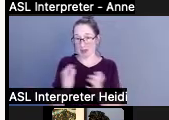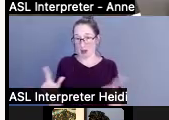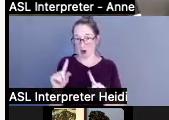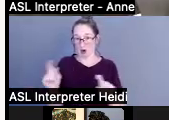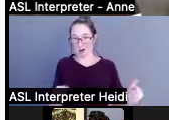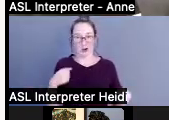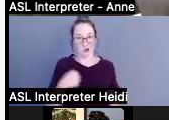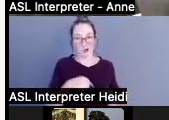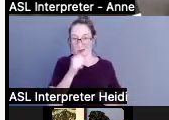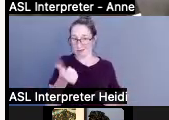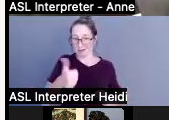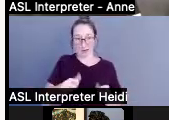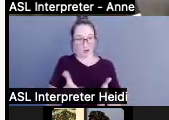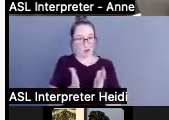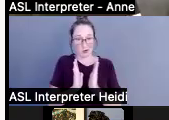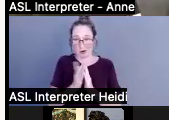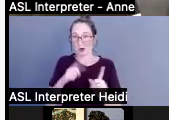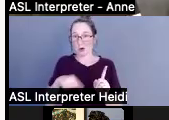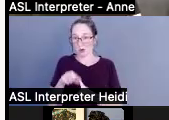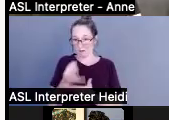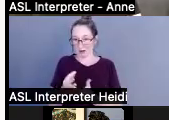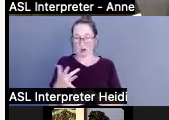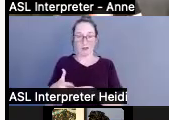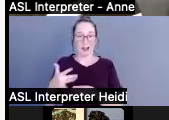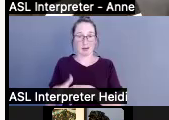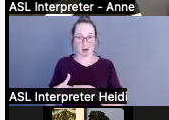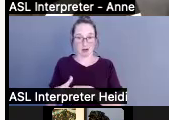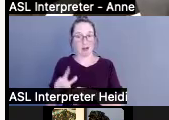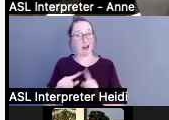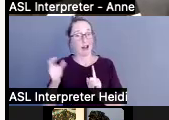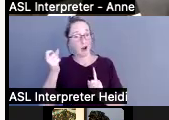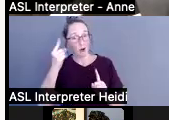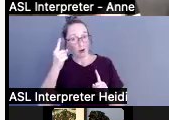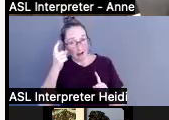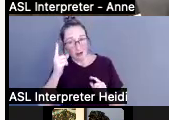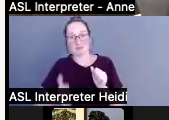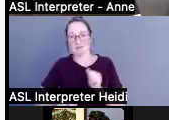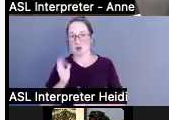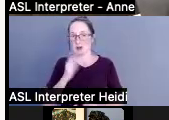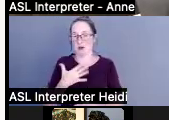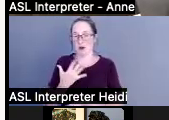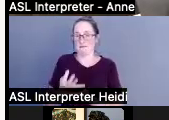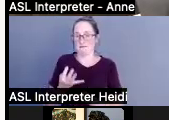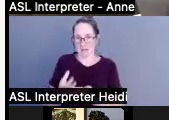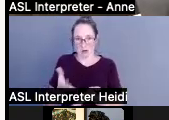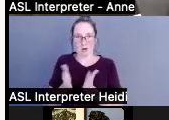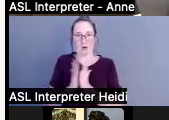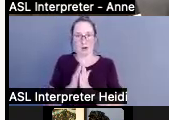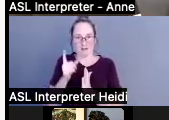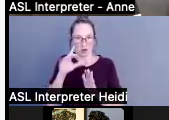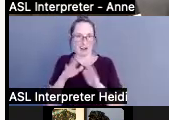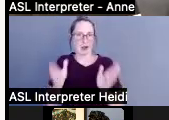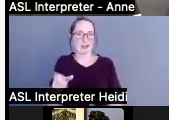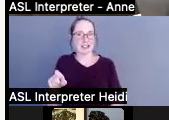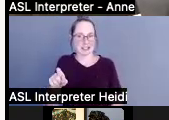we did not deny requests when funds were available. However, most of our funds were requested for housing